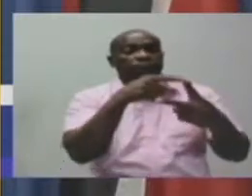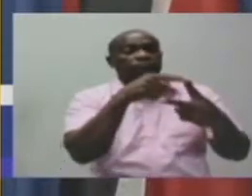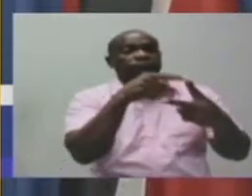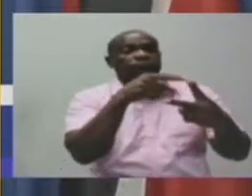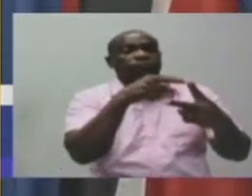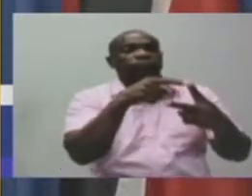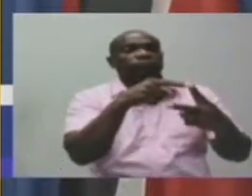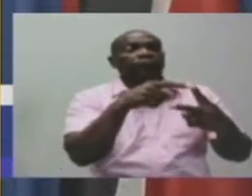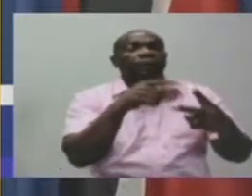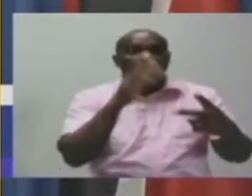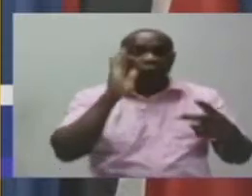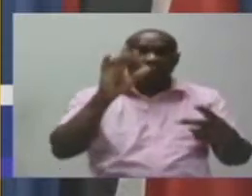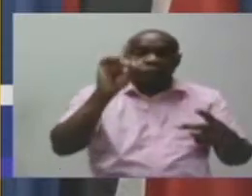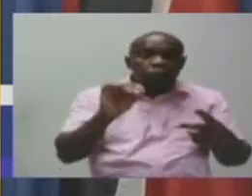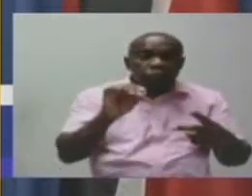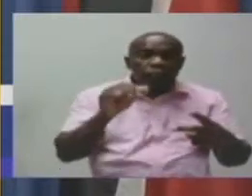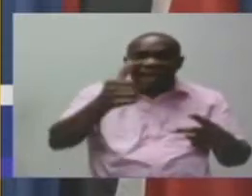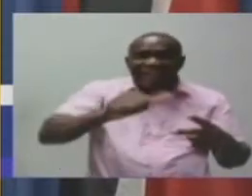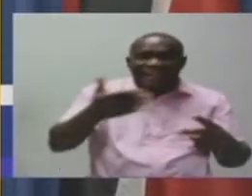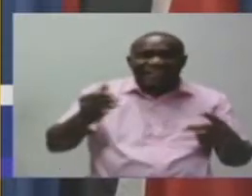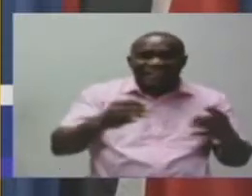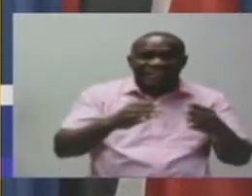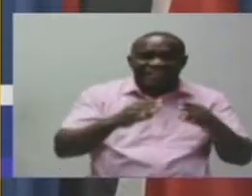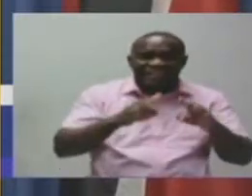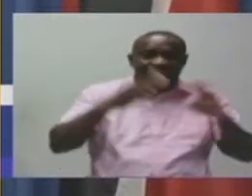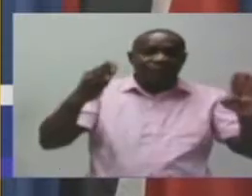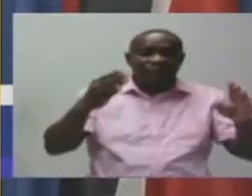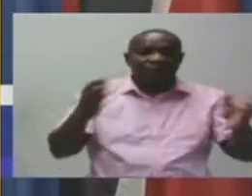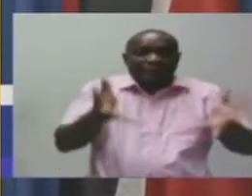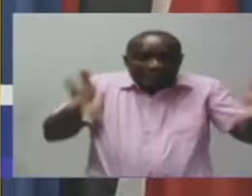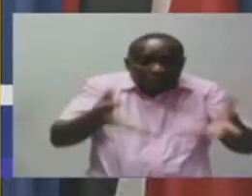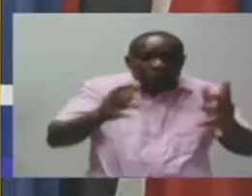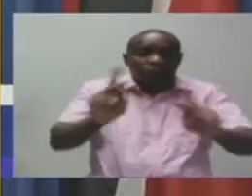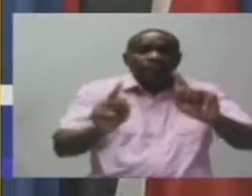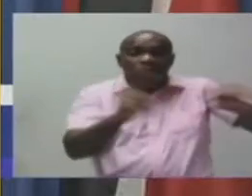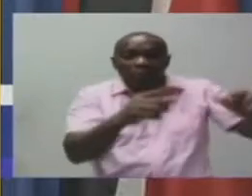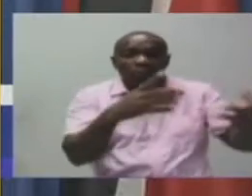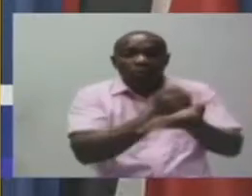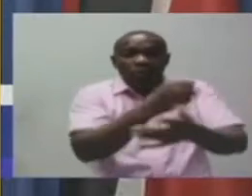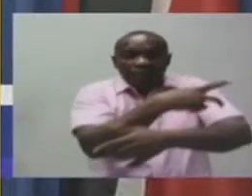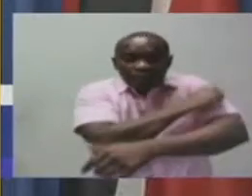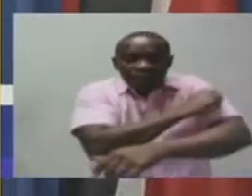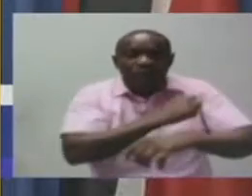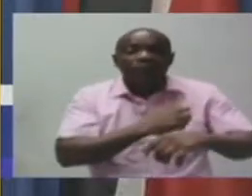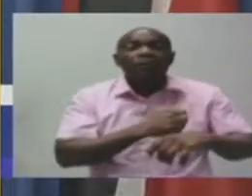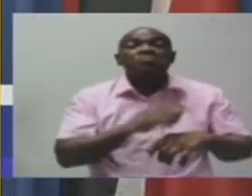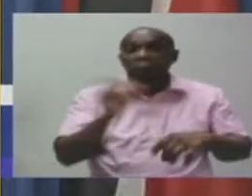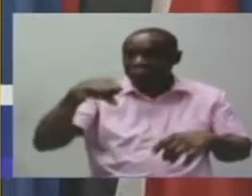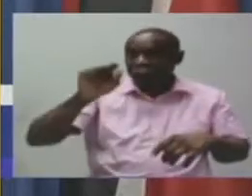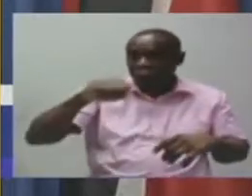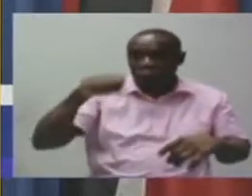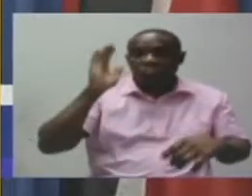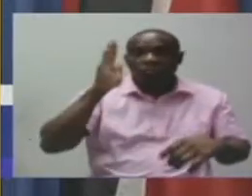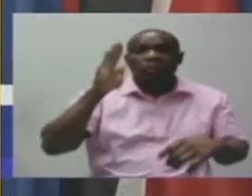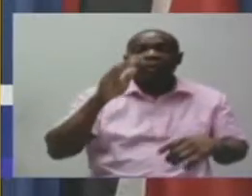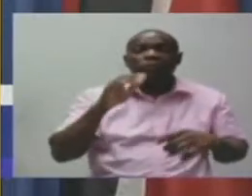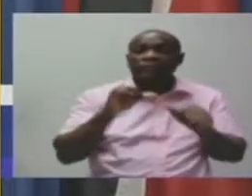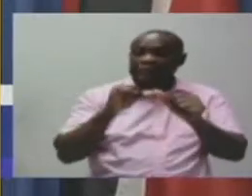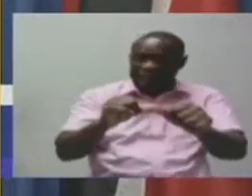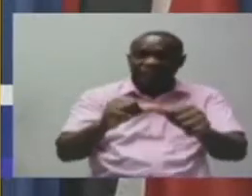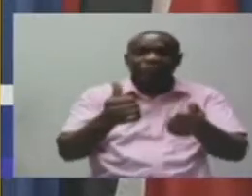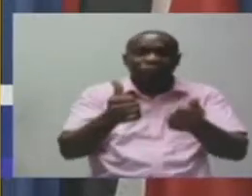different. Yes, we'll keep doing different things to inform and encourage the population to do what we